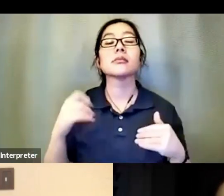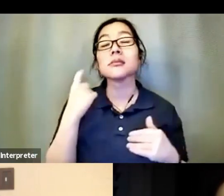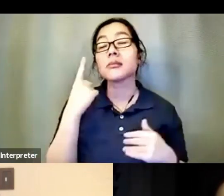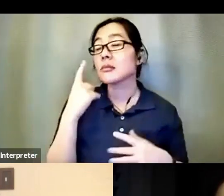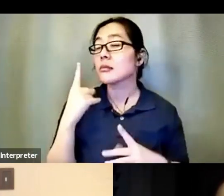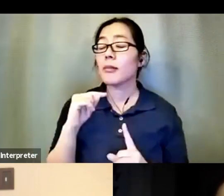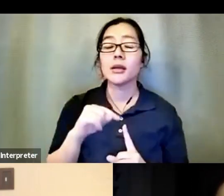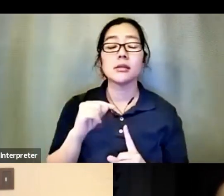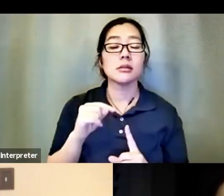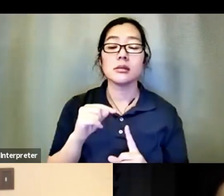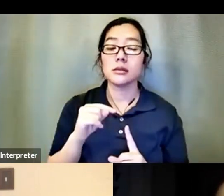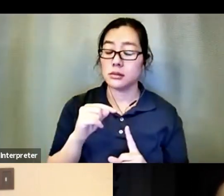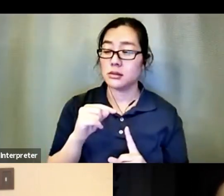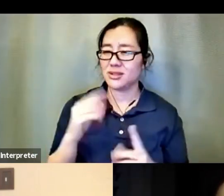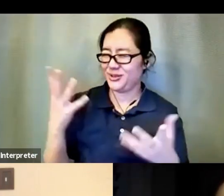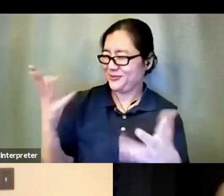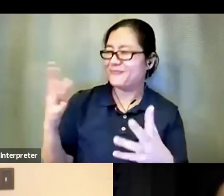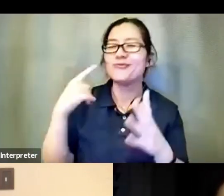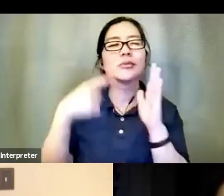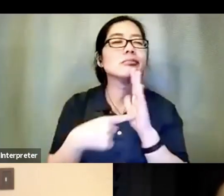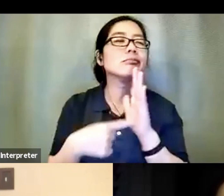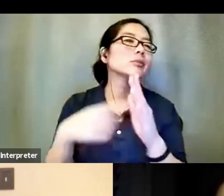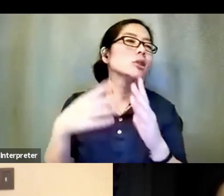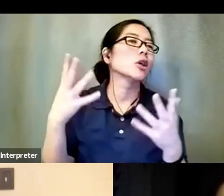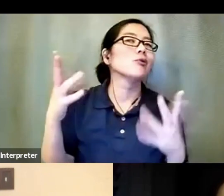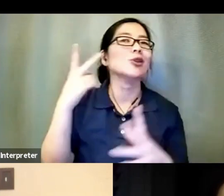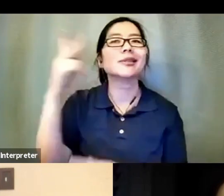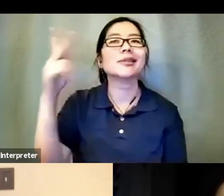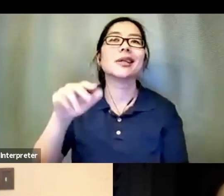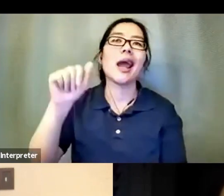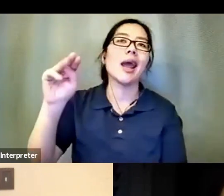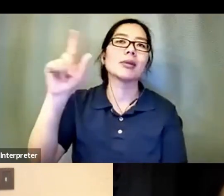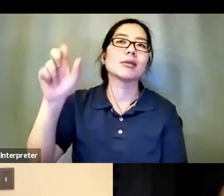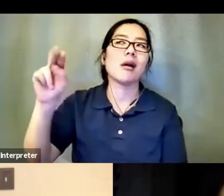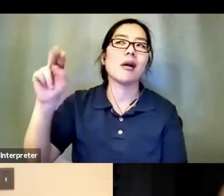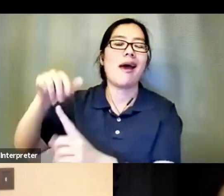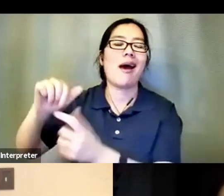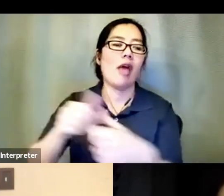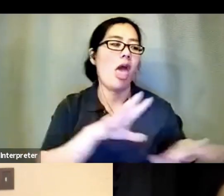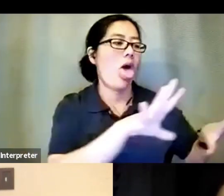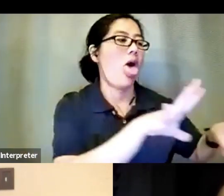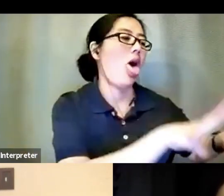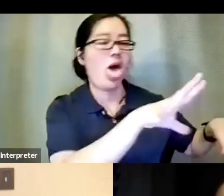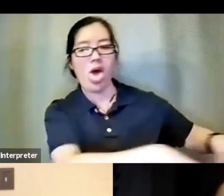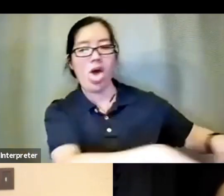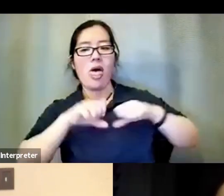what, Amazon or whomever did to Black Lives Matter, putting